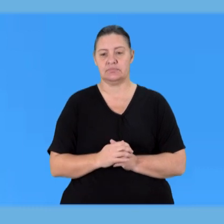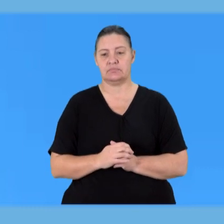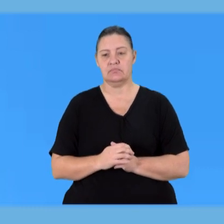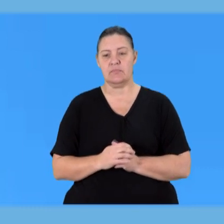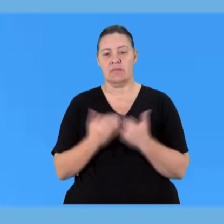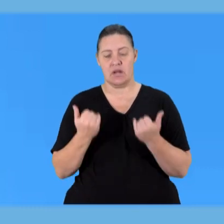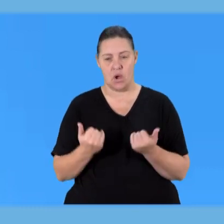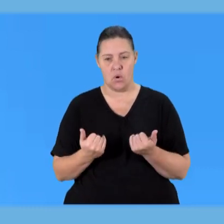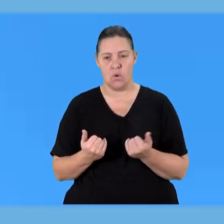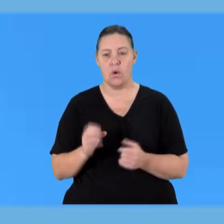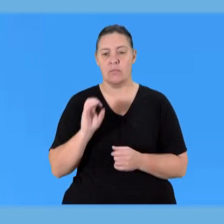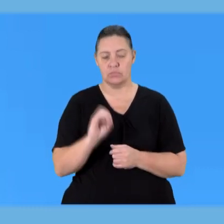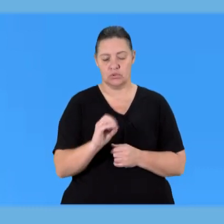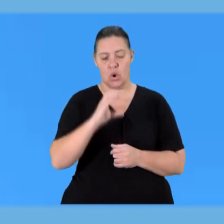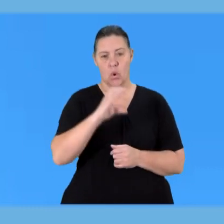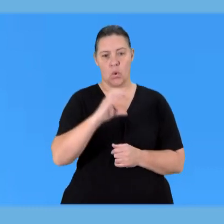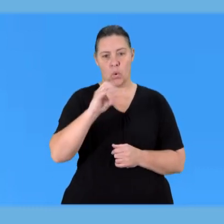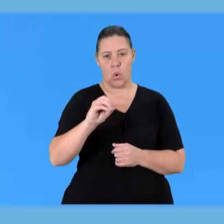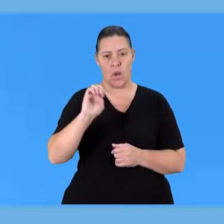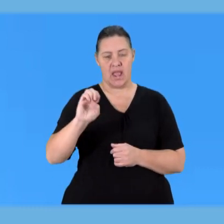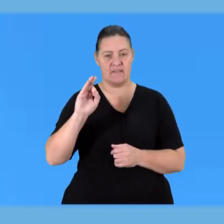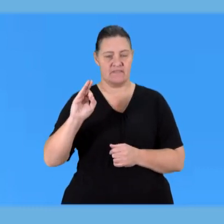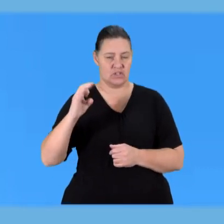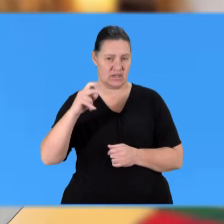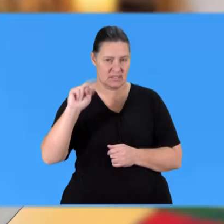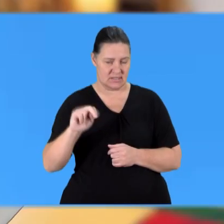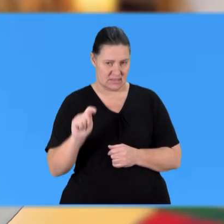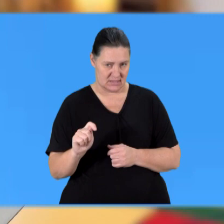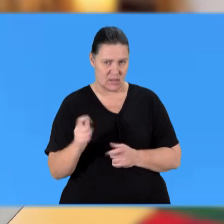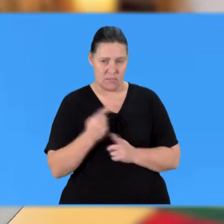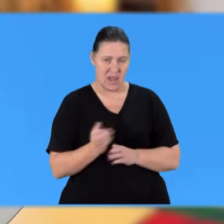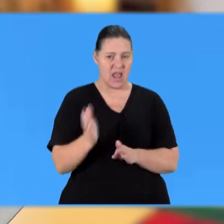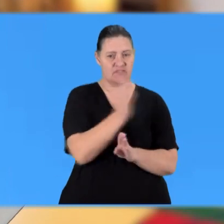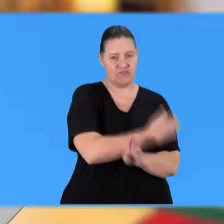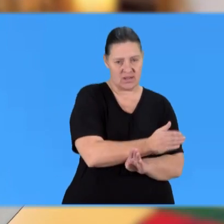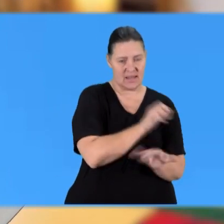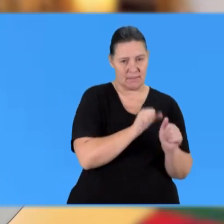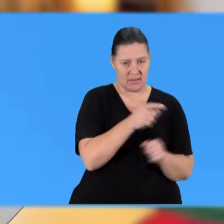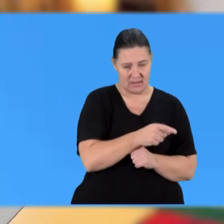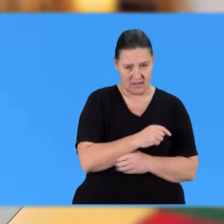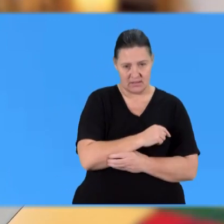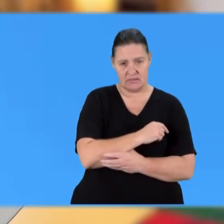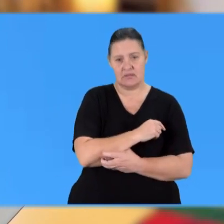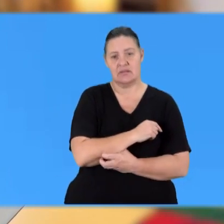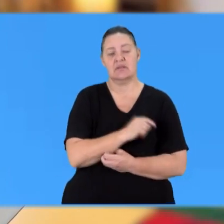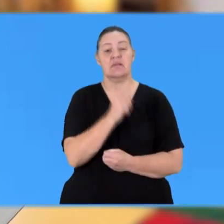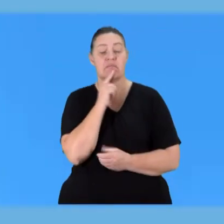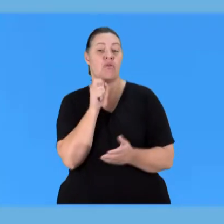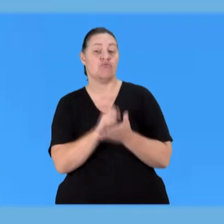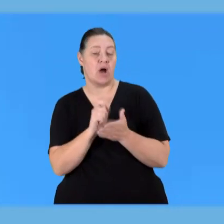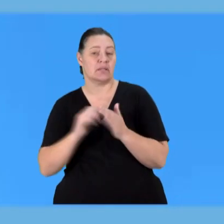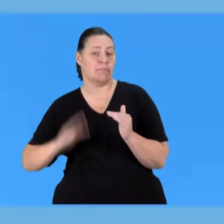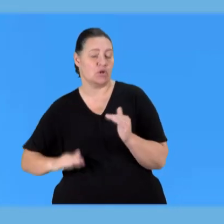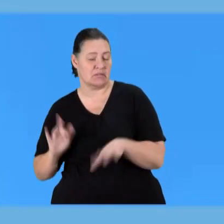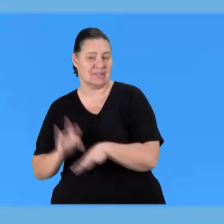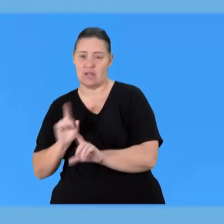Fe2O3. Then we need to put in coefficients. Remember, coefficients are written in front of the chemical symbol. And then the ones